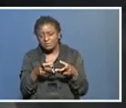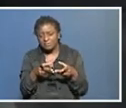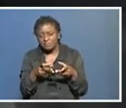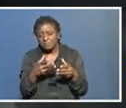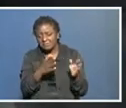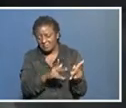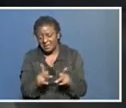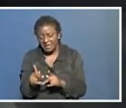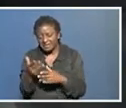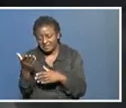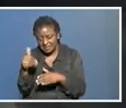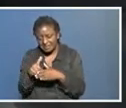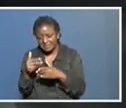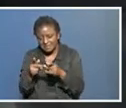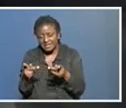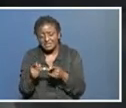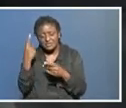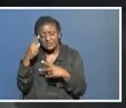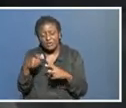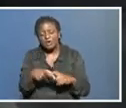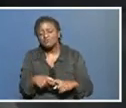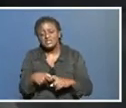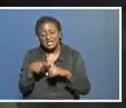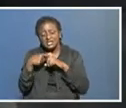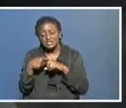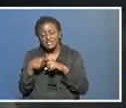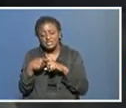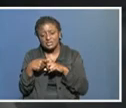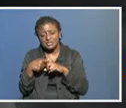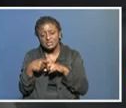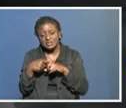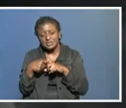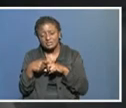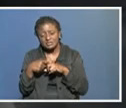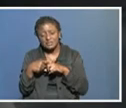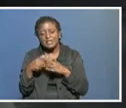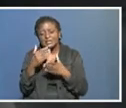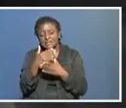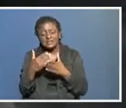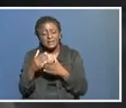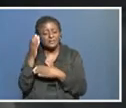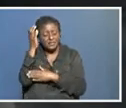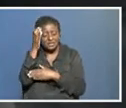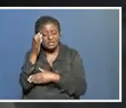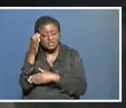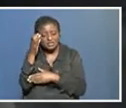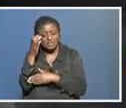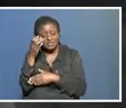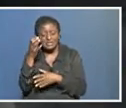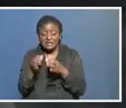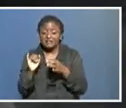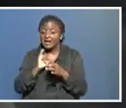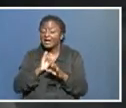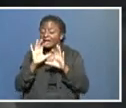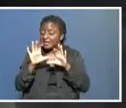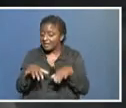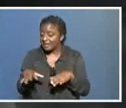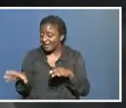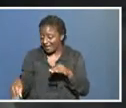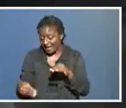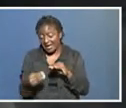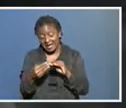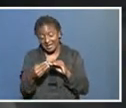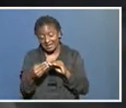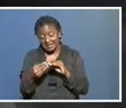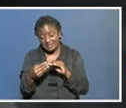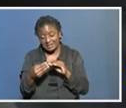think the president, Amancha, would have laid over some of those concerns. And if I could even add to those, apart